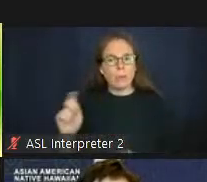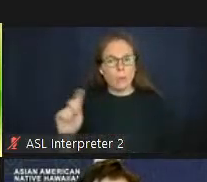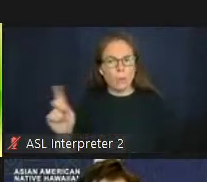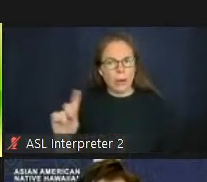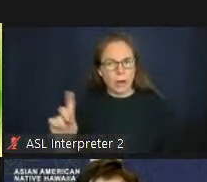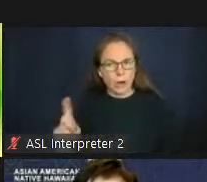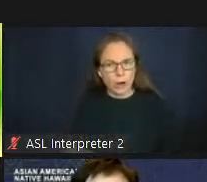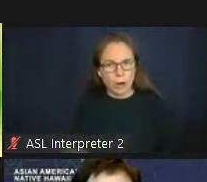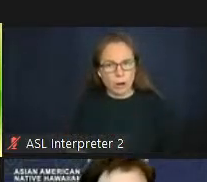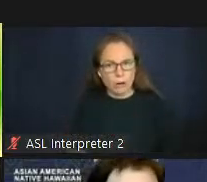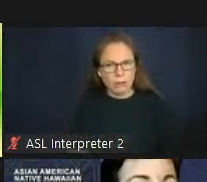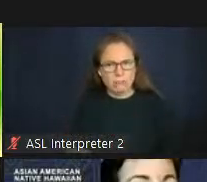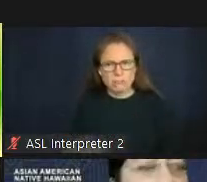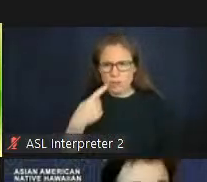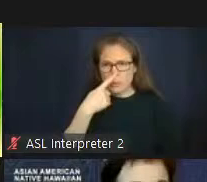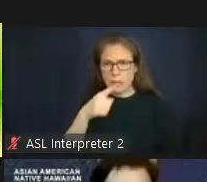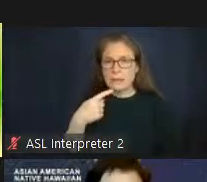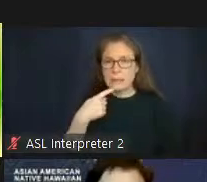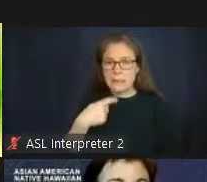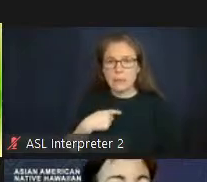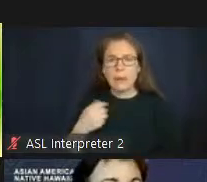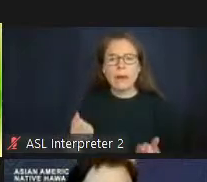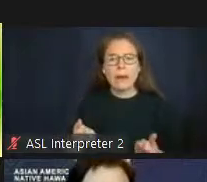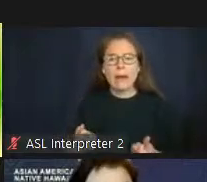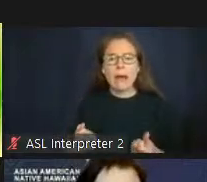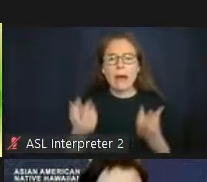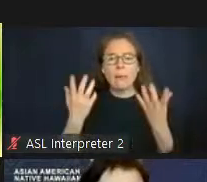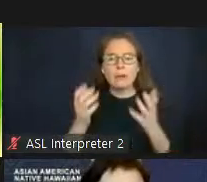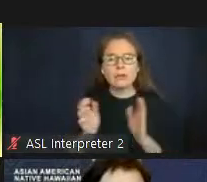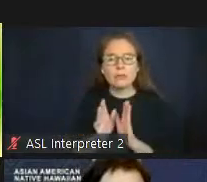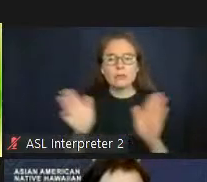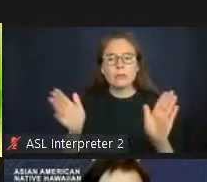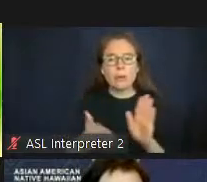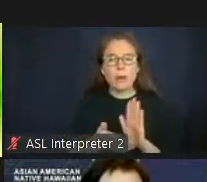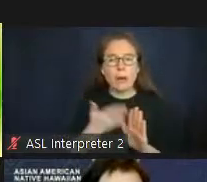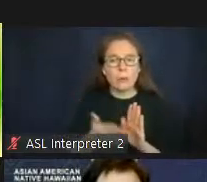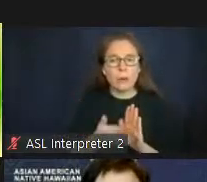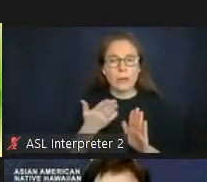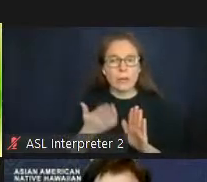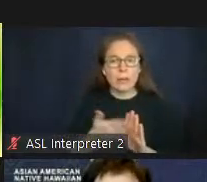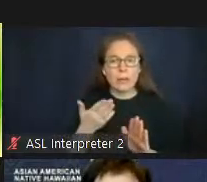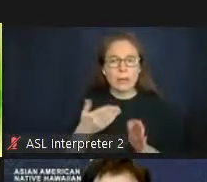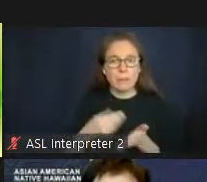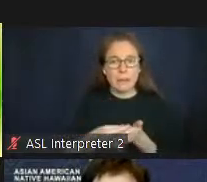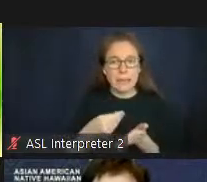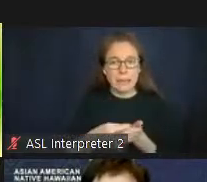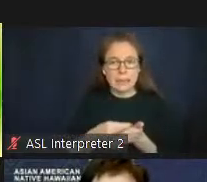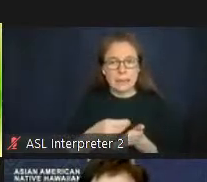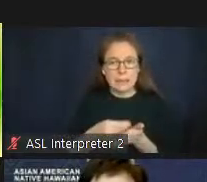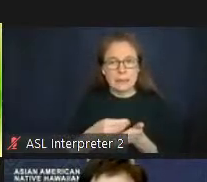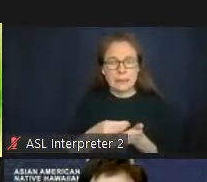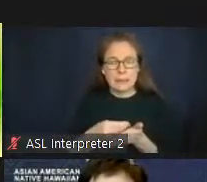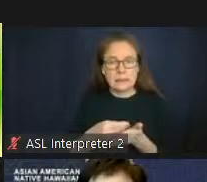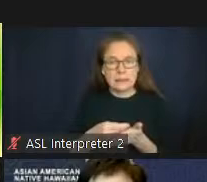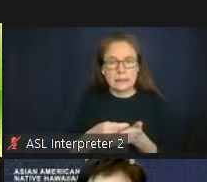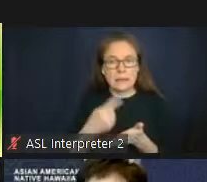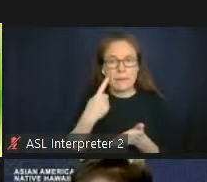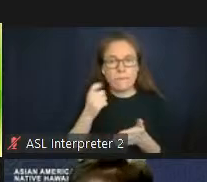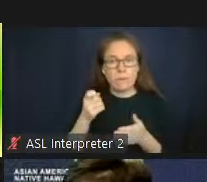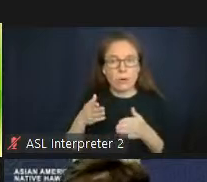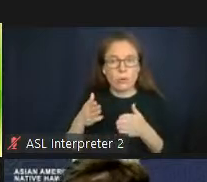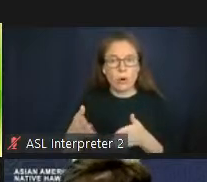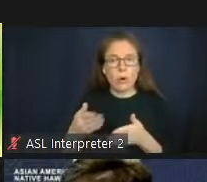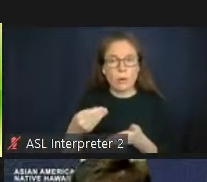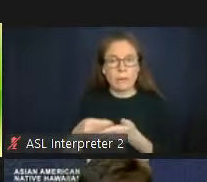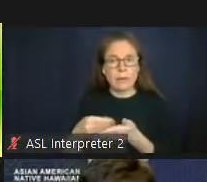tell me how much the general operating money for road funds is being used in